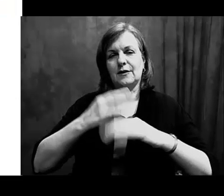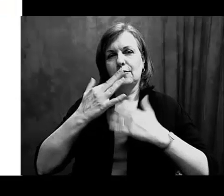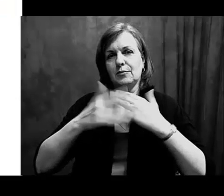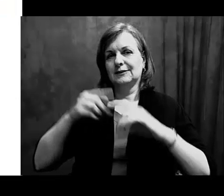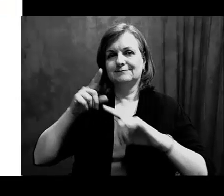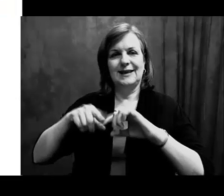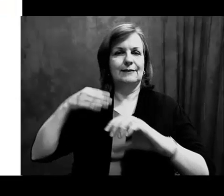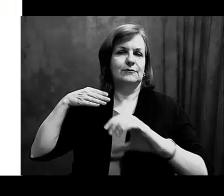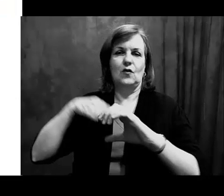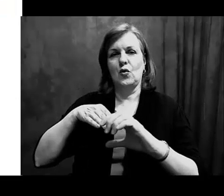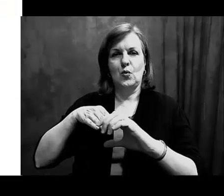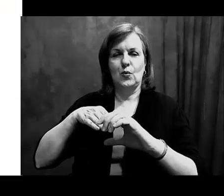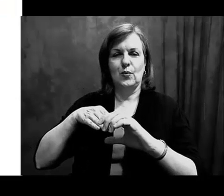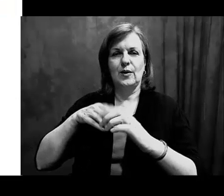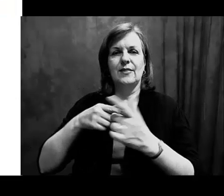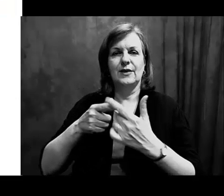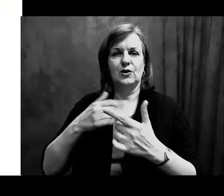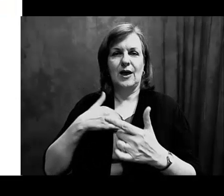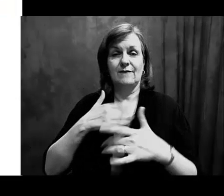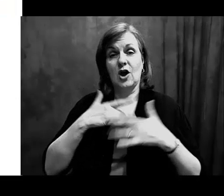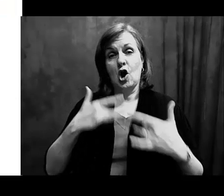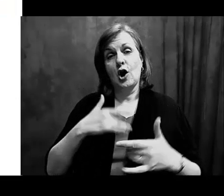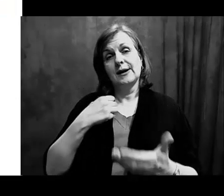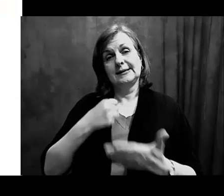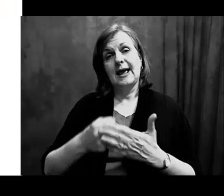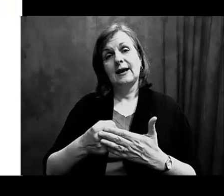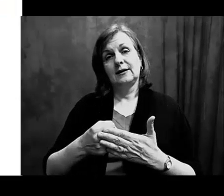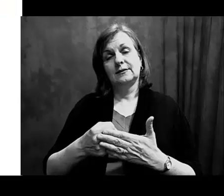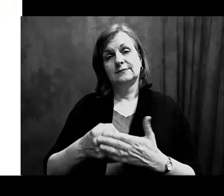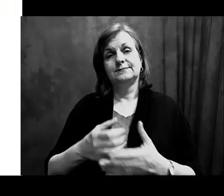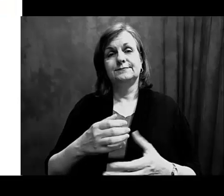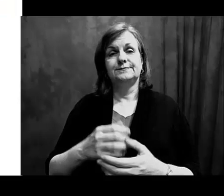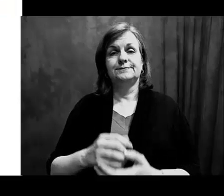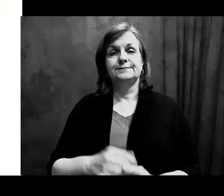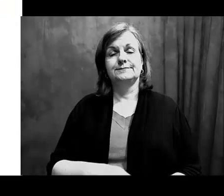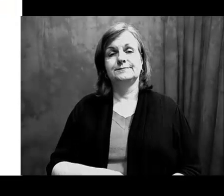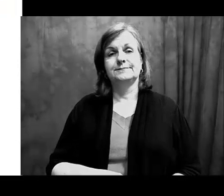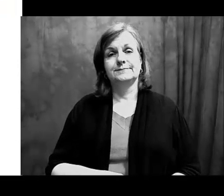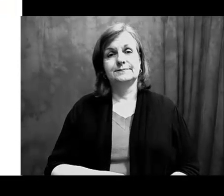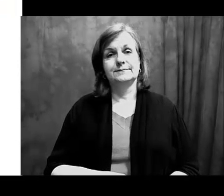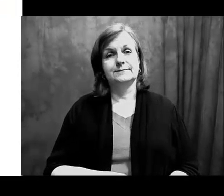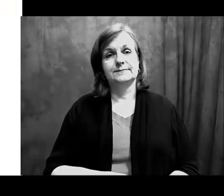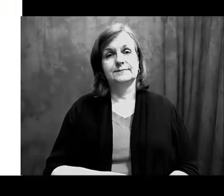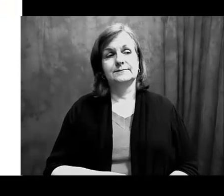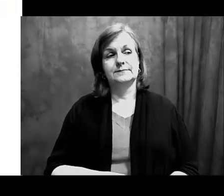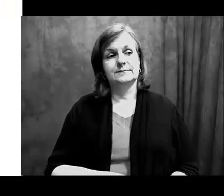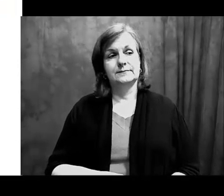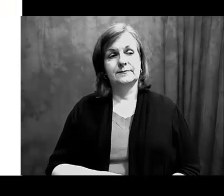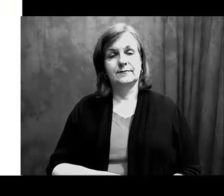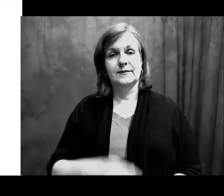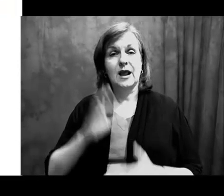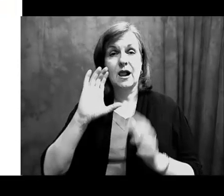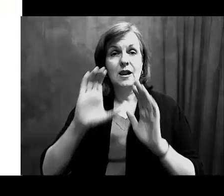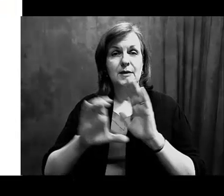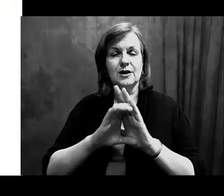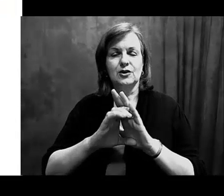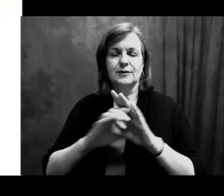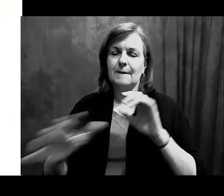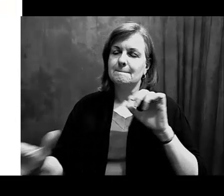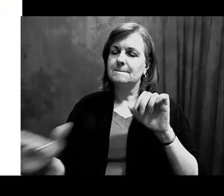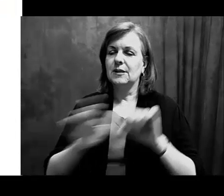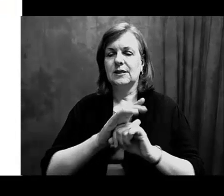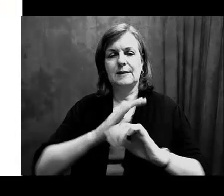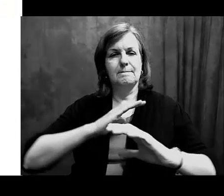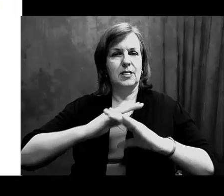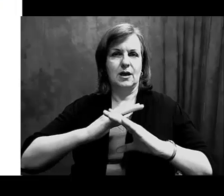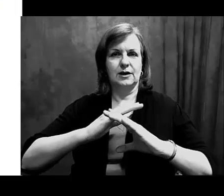can't flow through, and you end up having a heart attack if it's associated with the coronary arteries in particular.